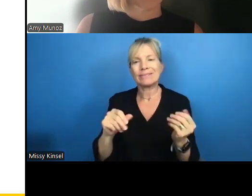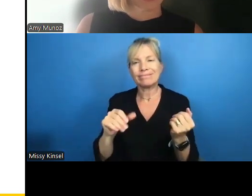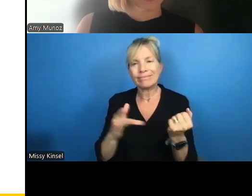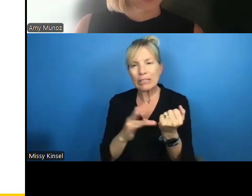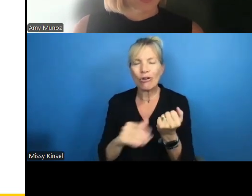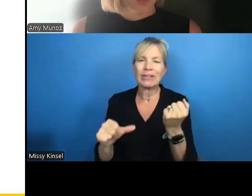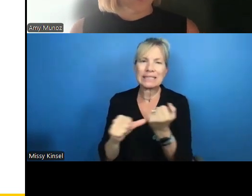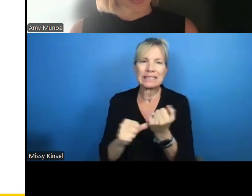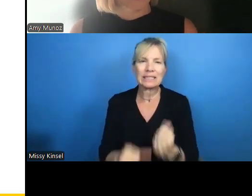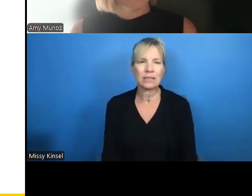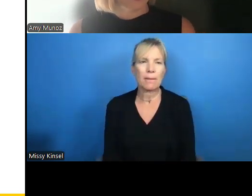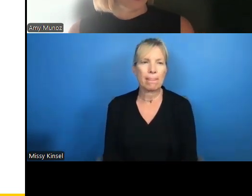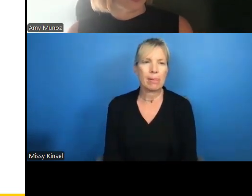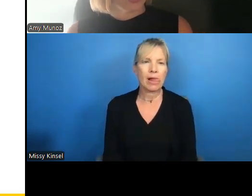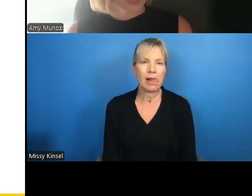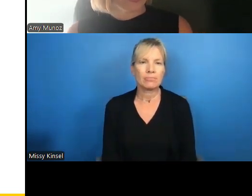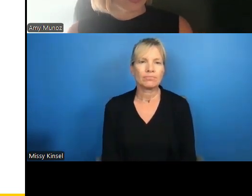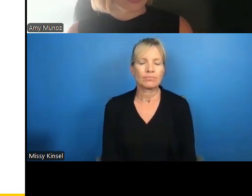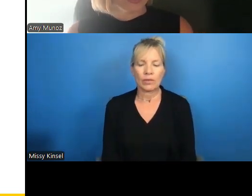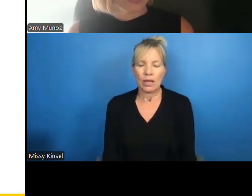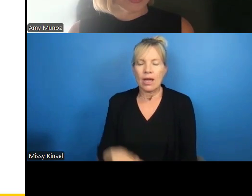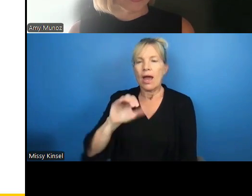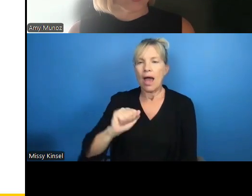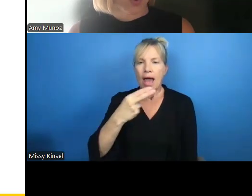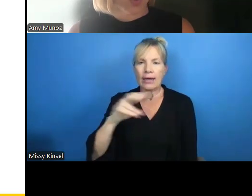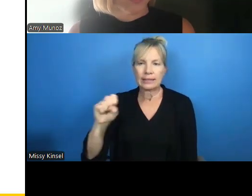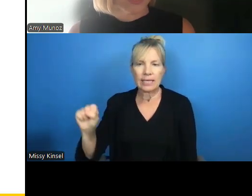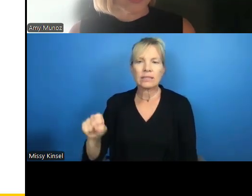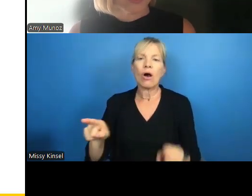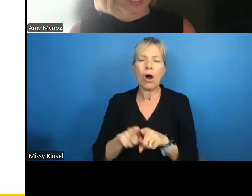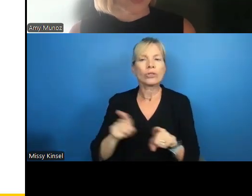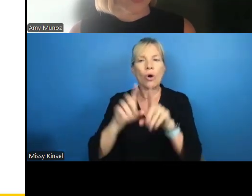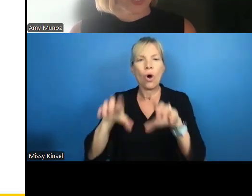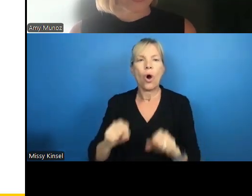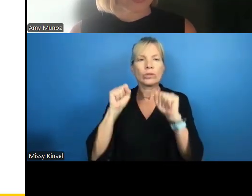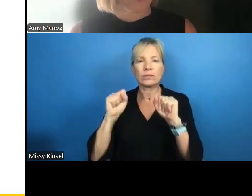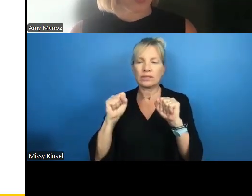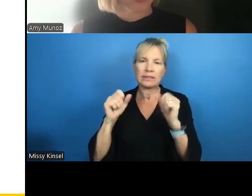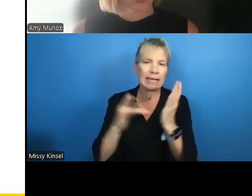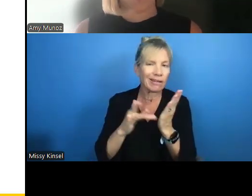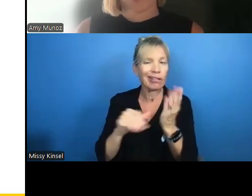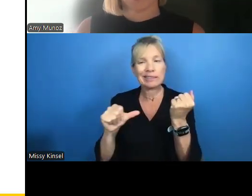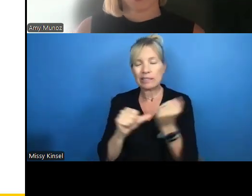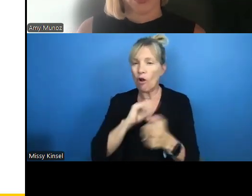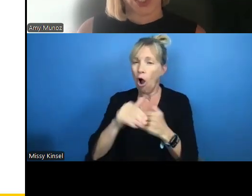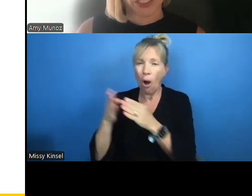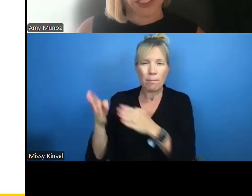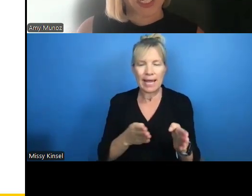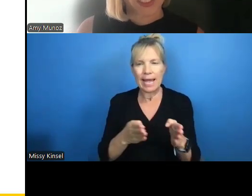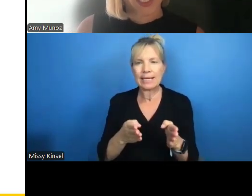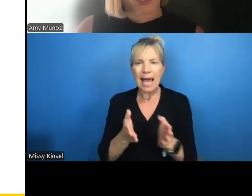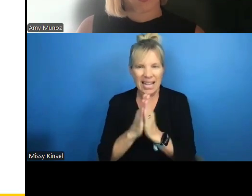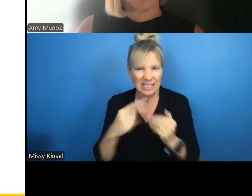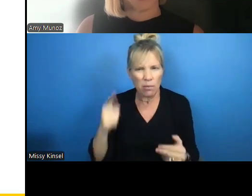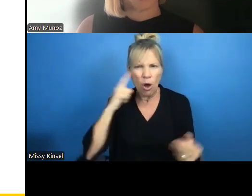assistance. Access also hosts technical assistance for all plans together and asks them to brainstorm on